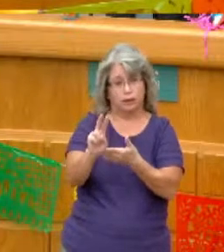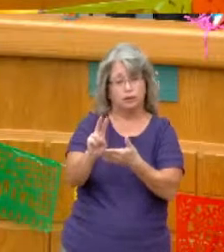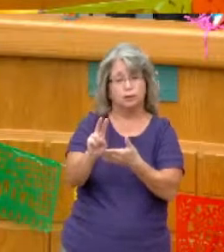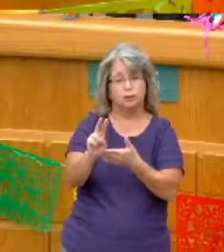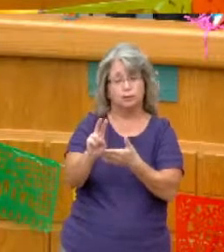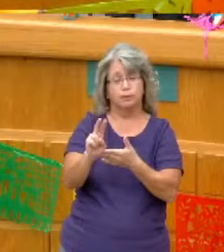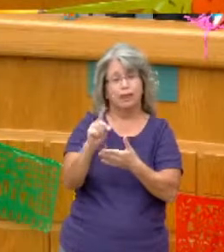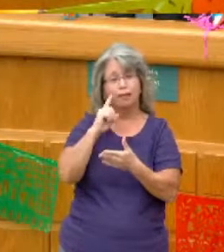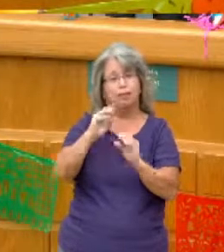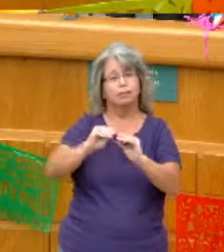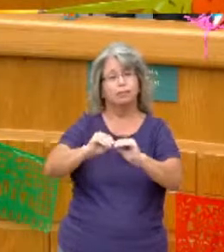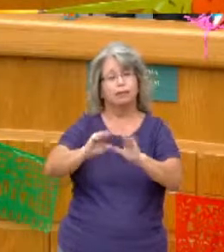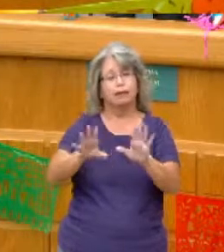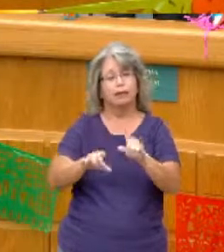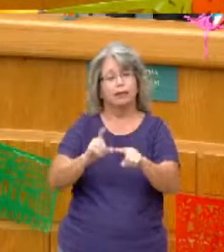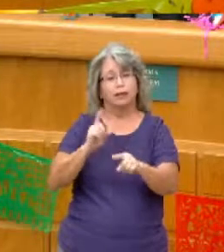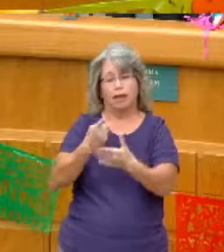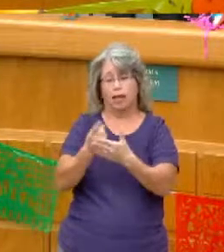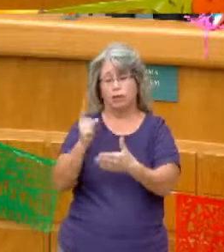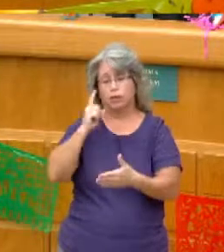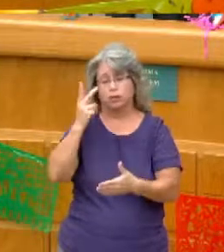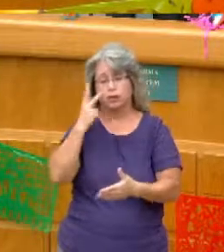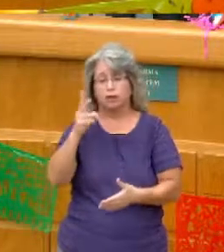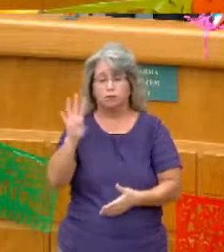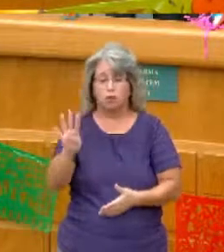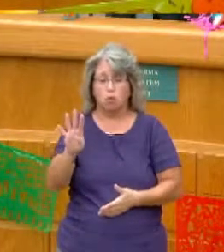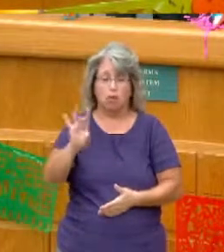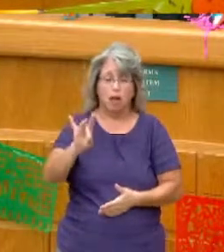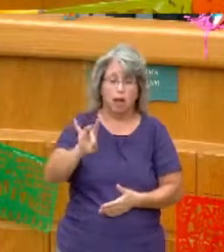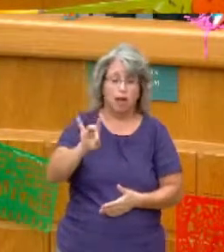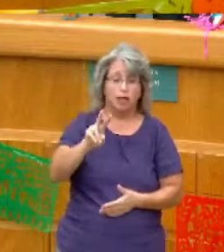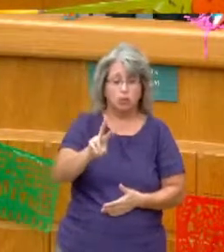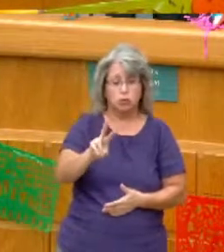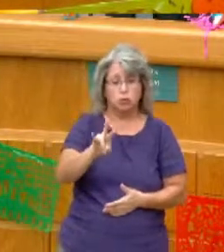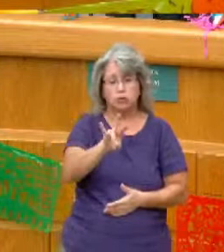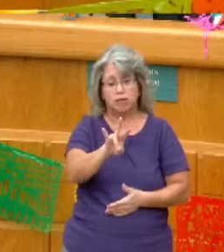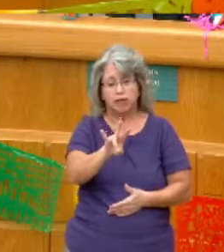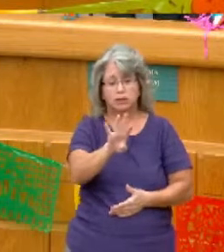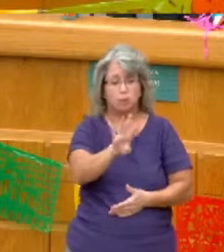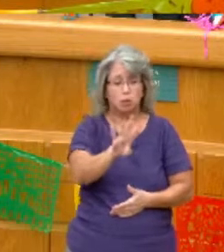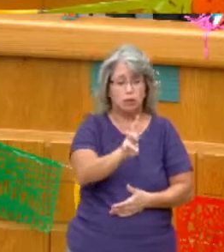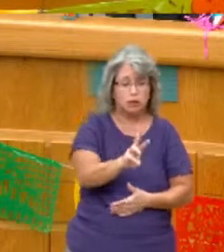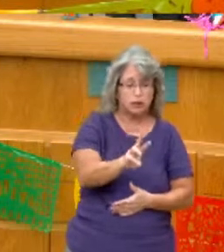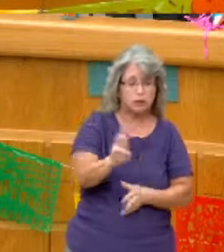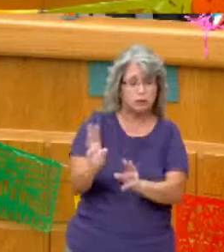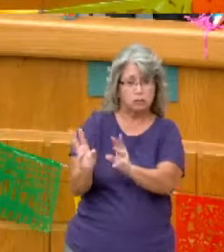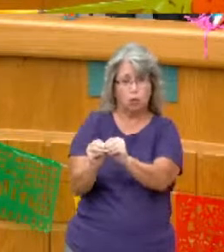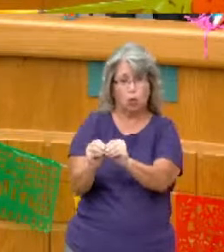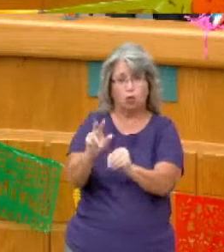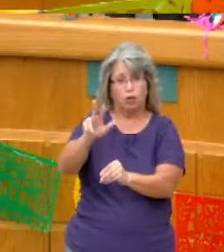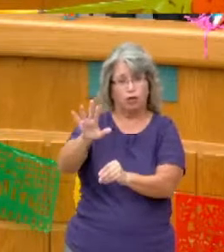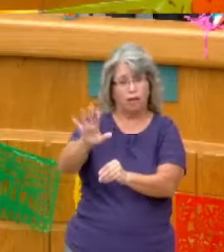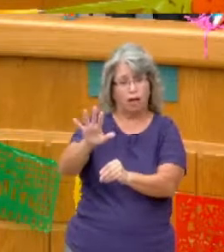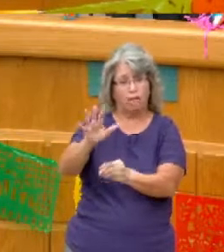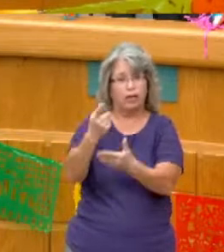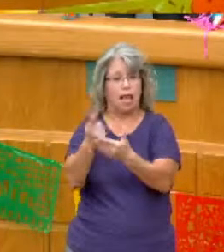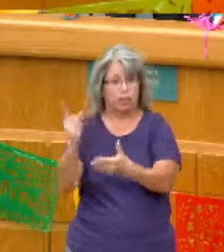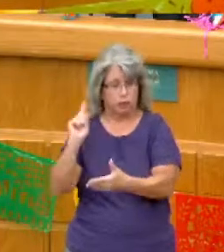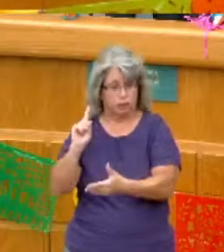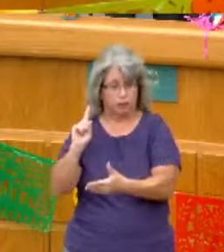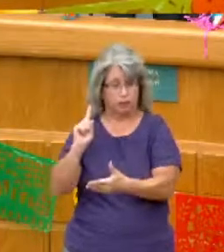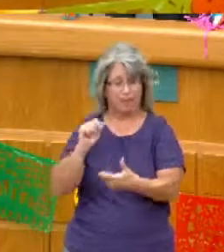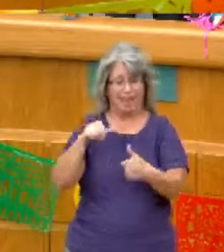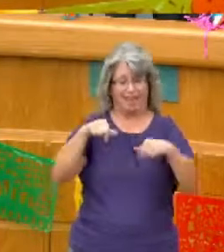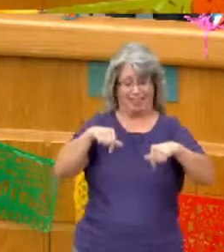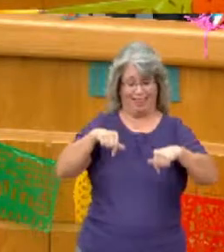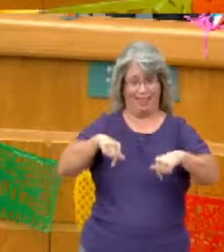last week you see 4, 8, 4, 2, 7, 4, and 6, which is a total of 35 fatalities last week.